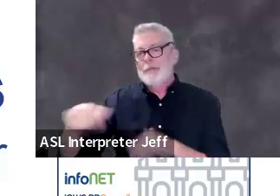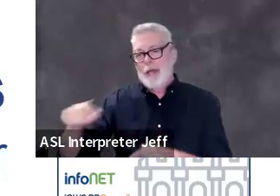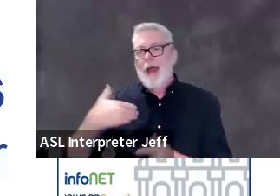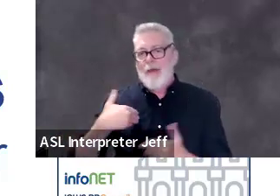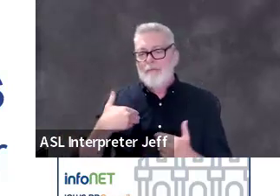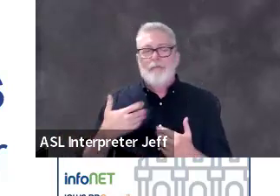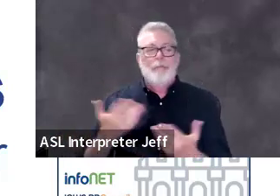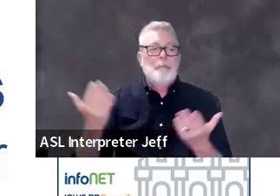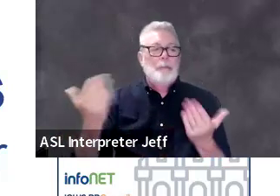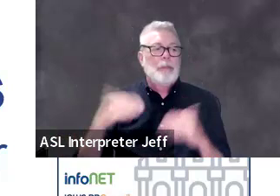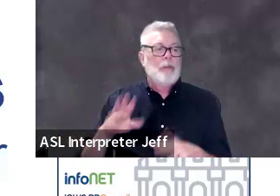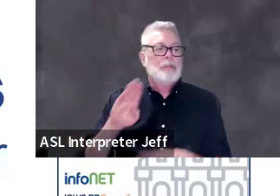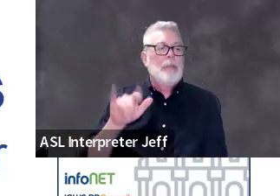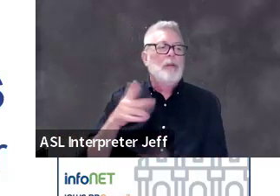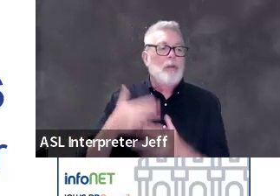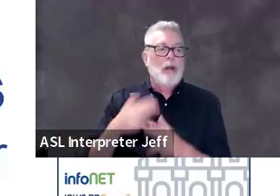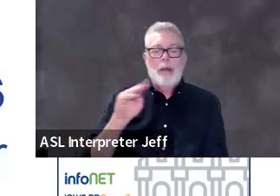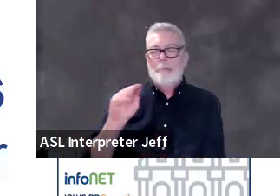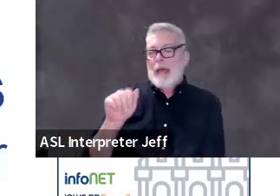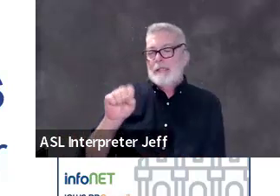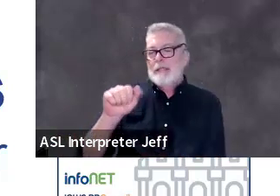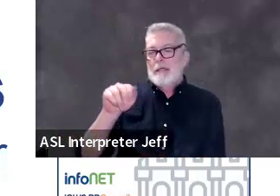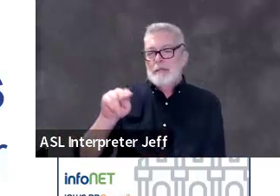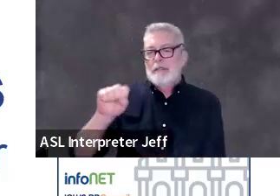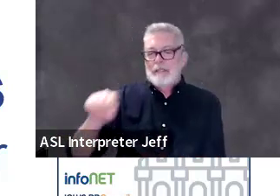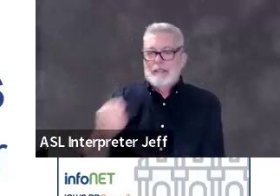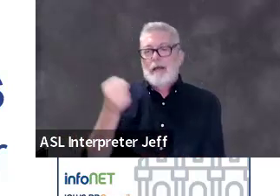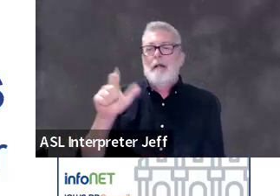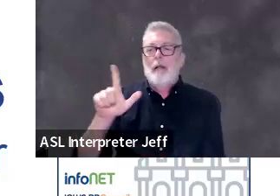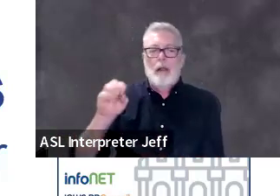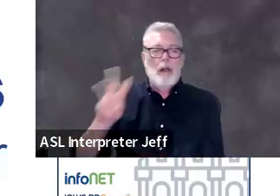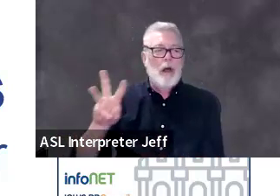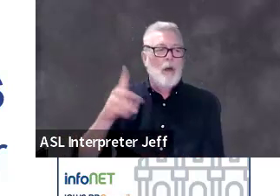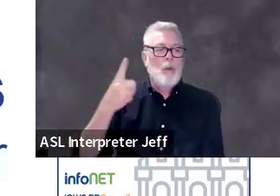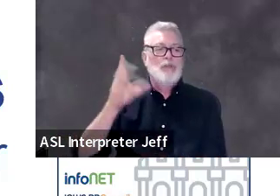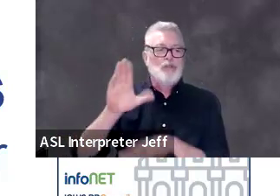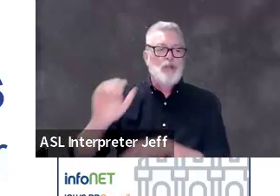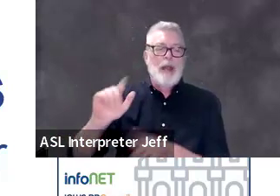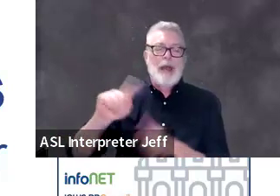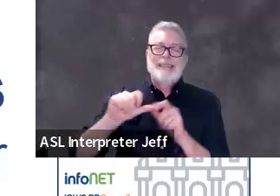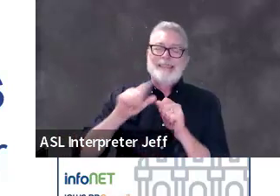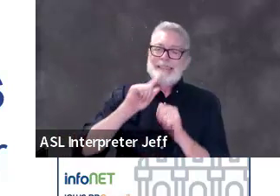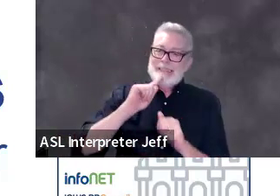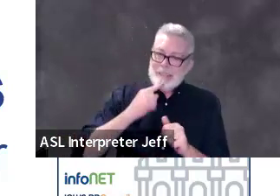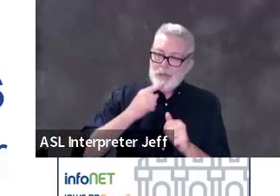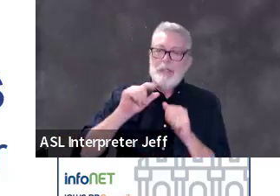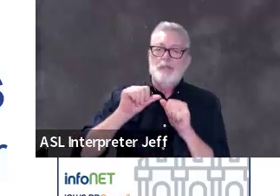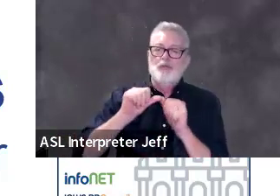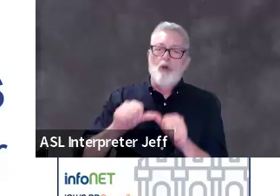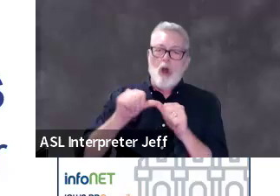There's also a bill called Mason's Law, a child that had serious chronic illnesses and